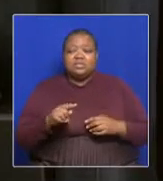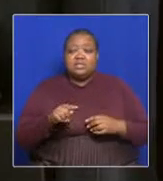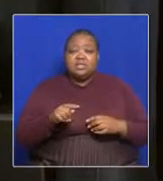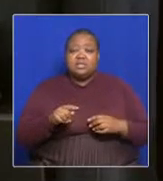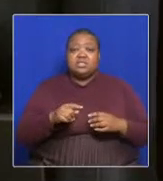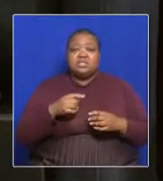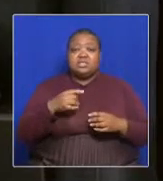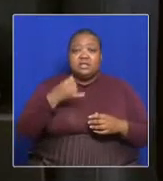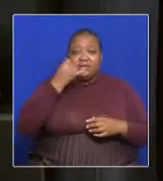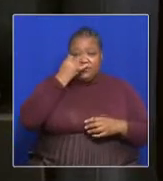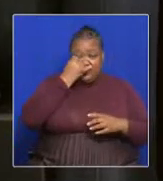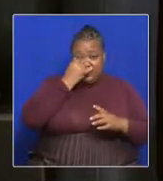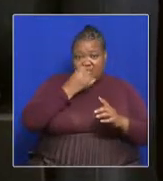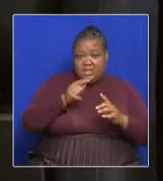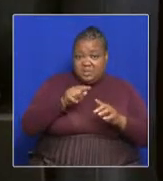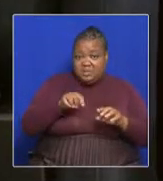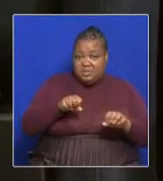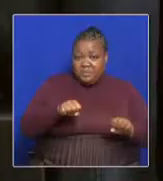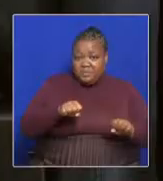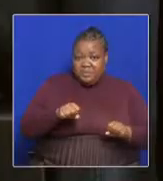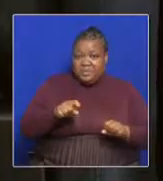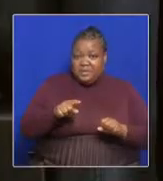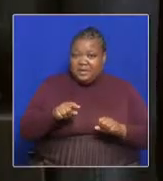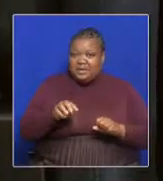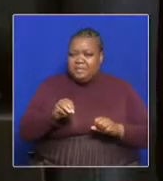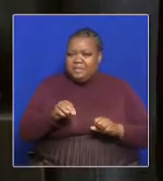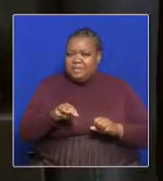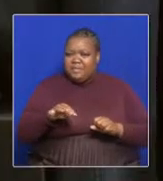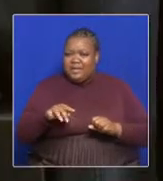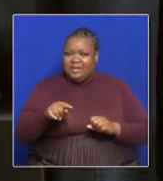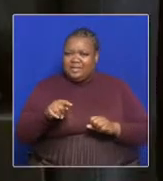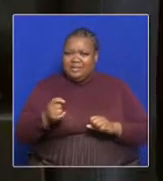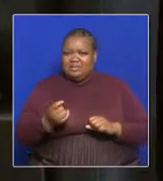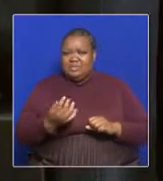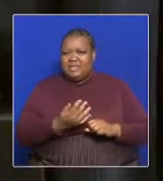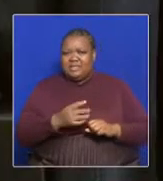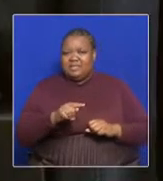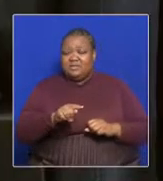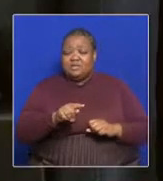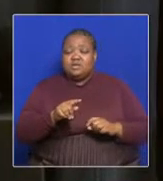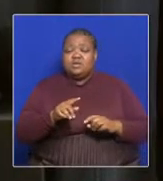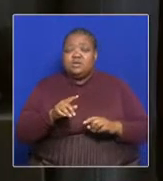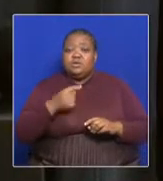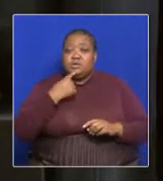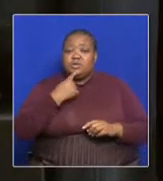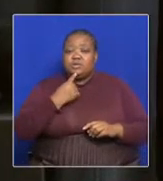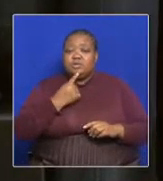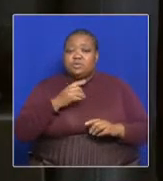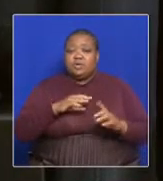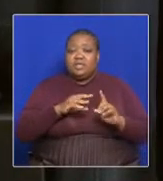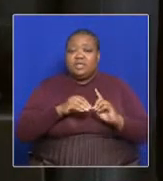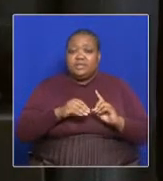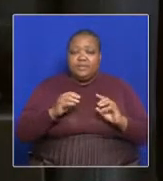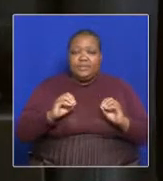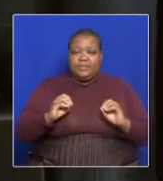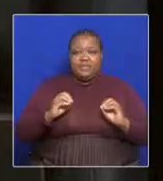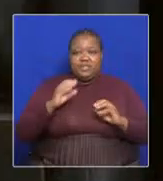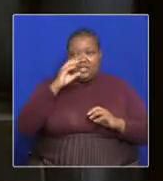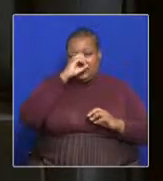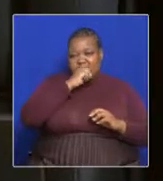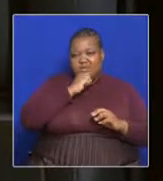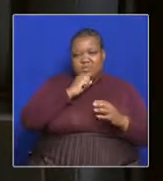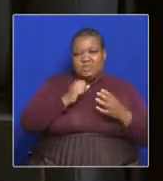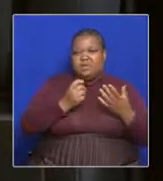He tells you there's a break-in, you tell us, I didn't ask him, I just assumed it was a broken window. Well, as it happens,